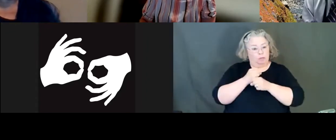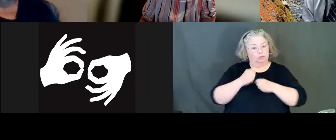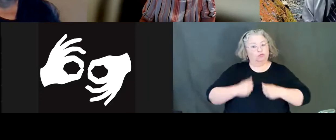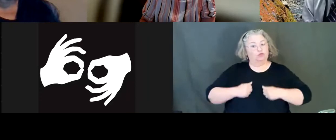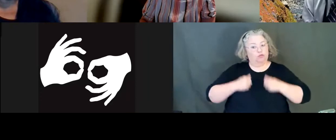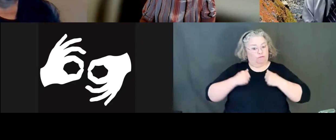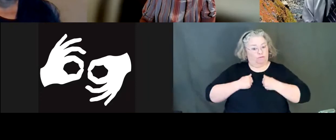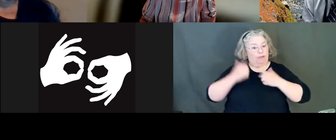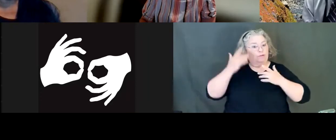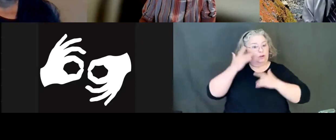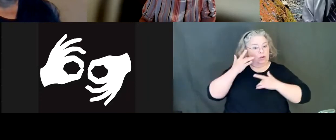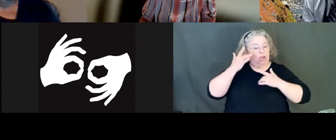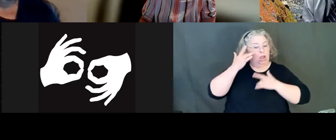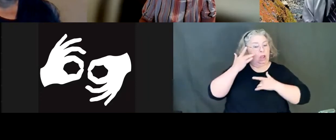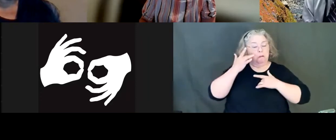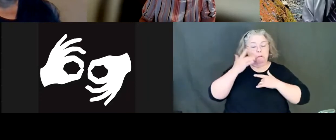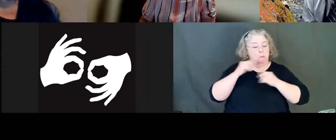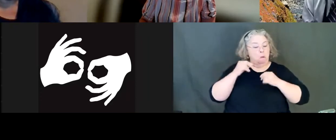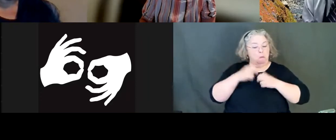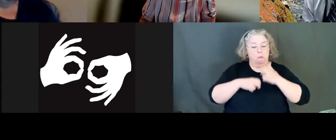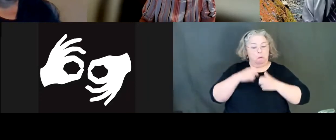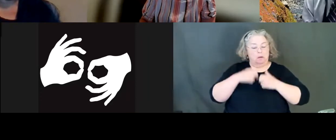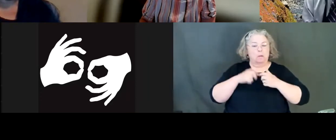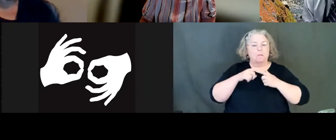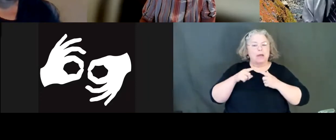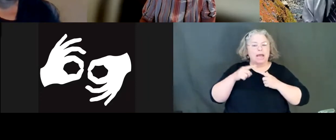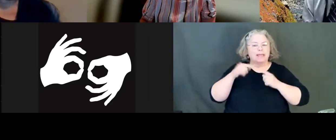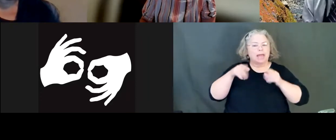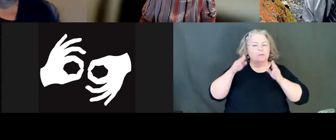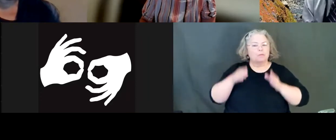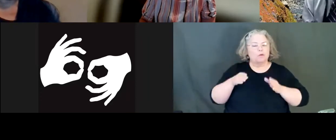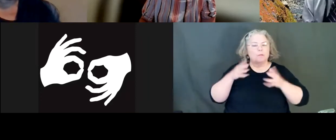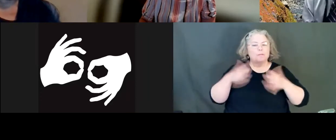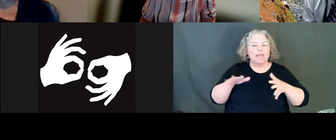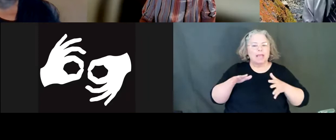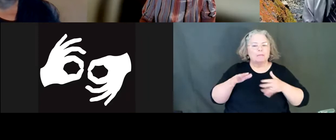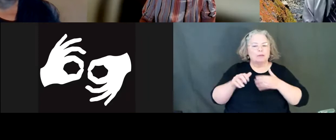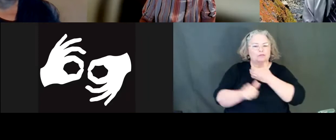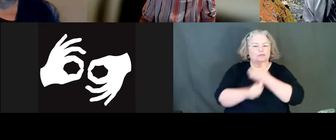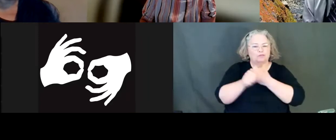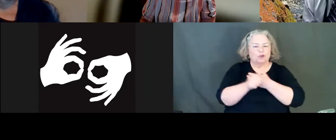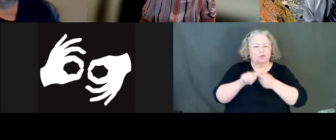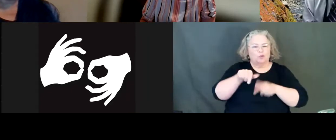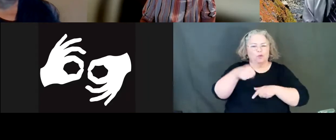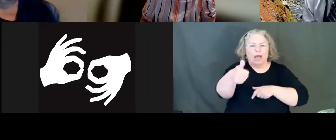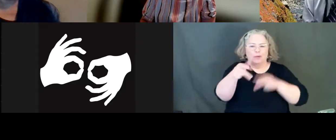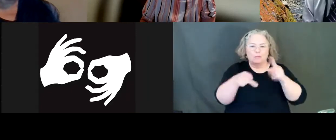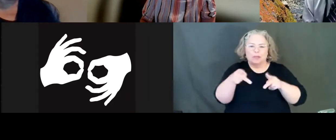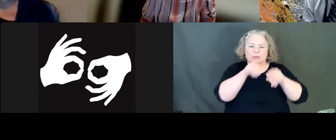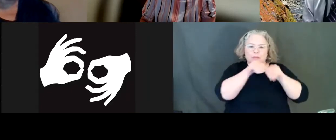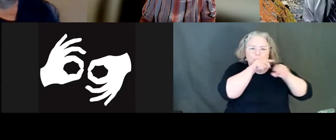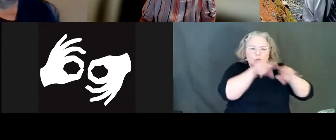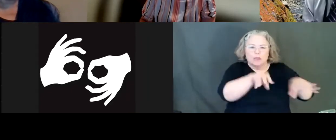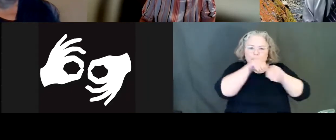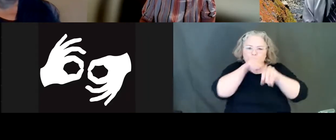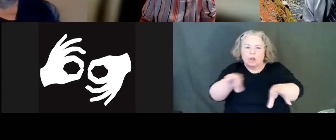themselves without much in the way of problems, they may put other people at risk as well. This is right. This is